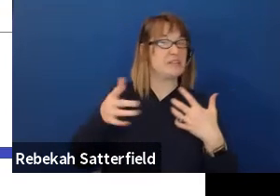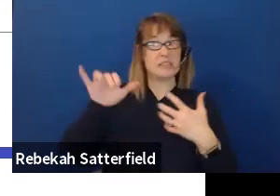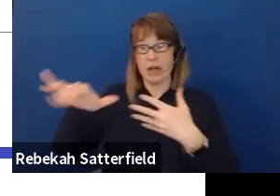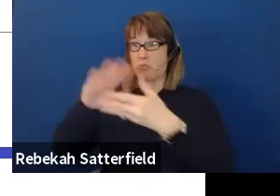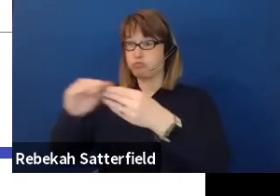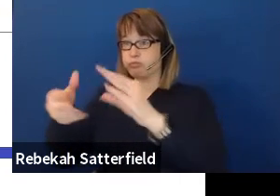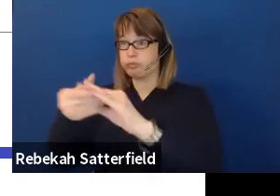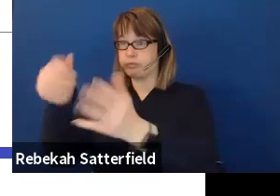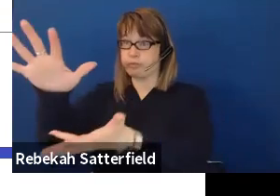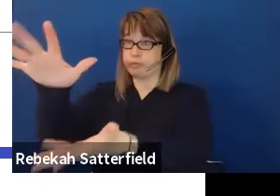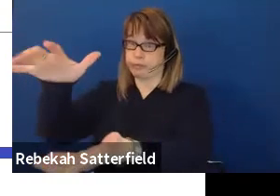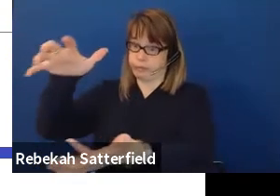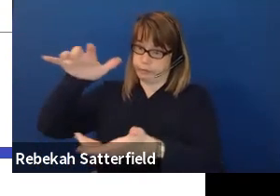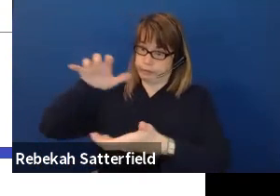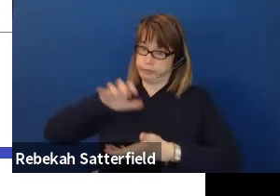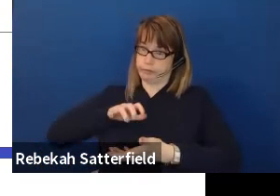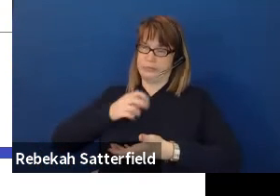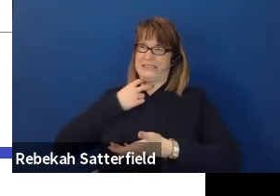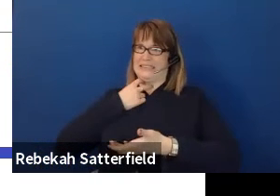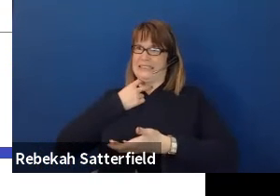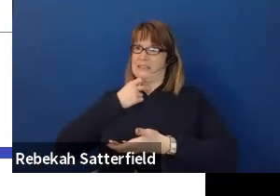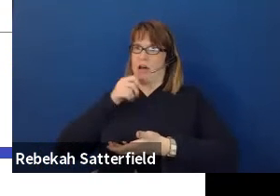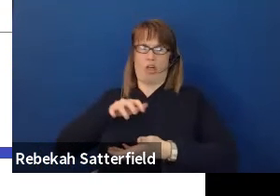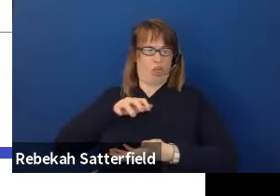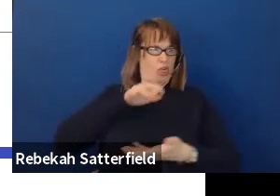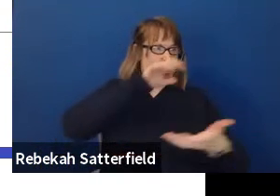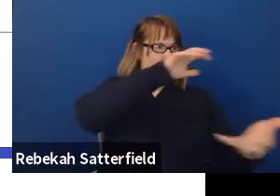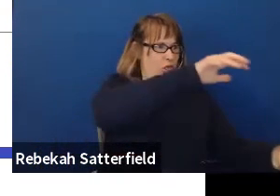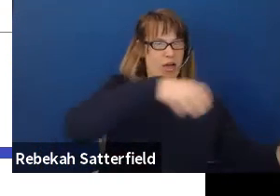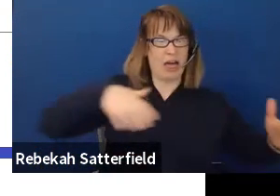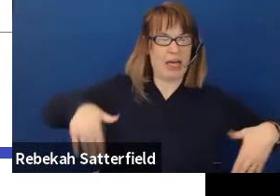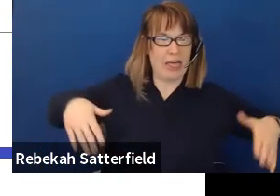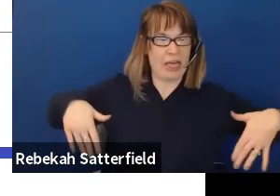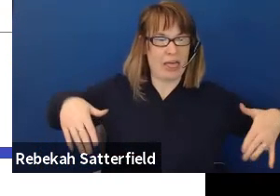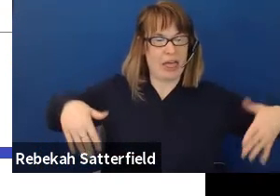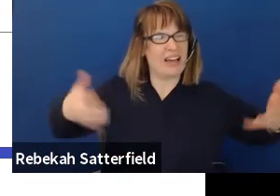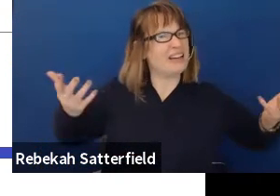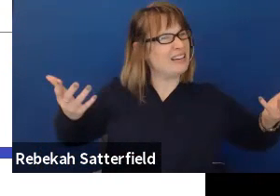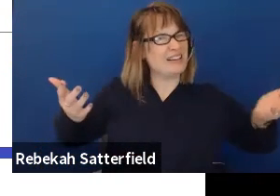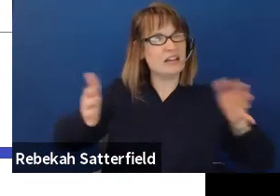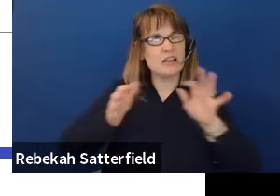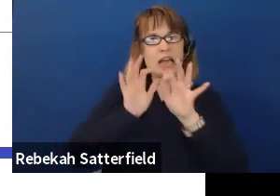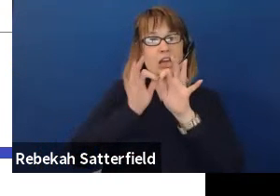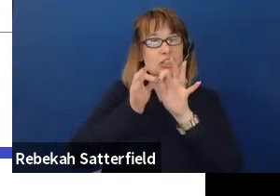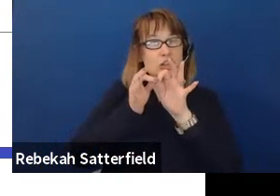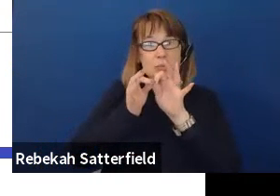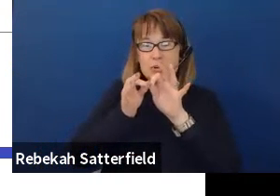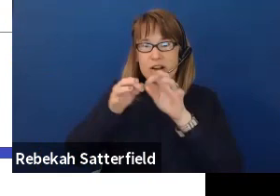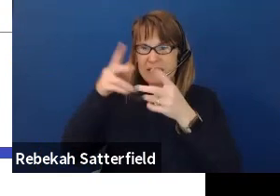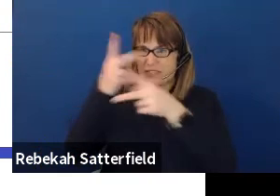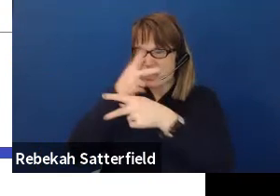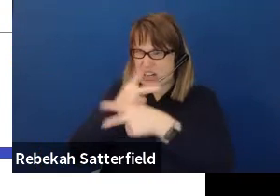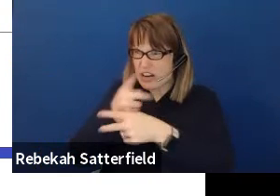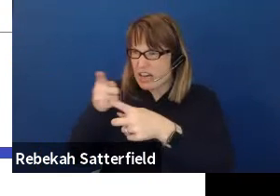of that information. Now, the interpreter can't determine what is important and